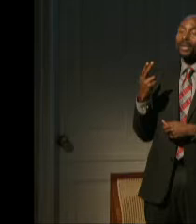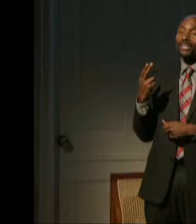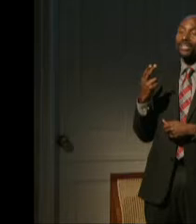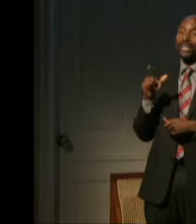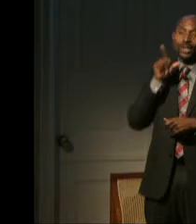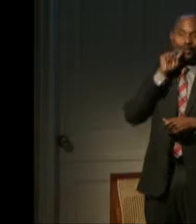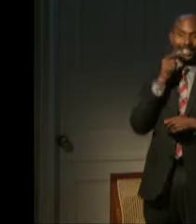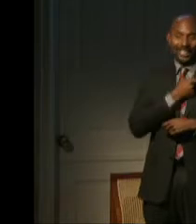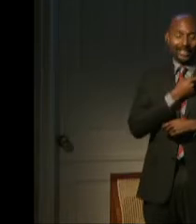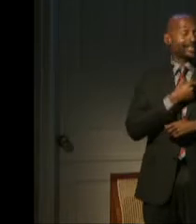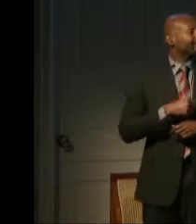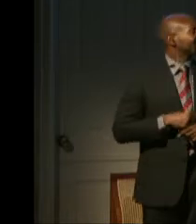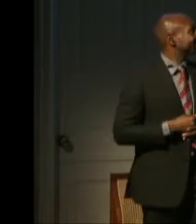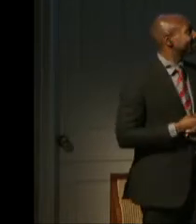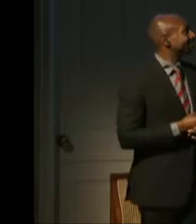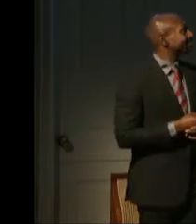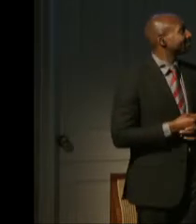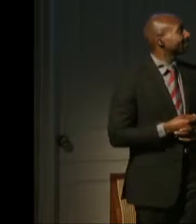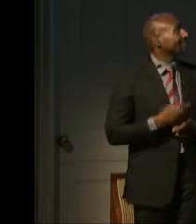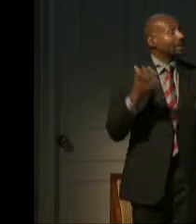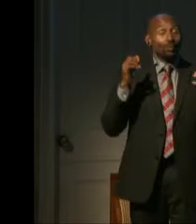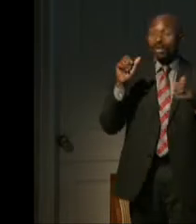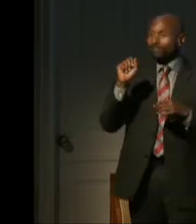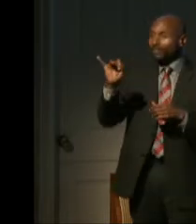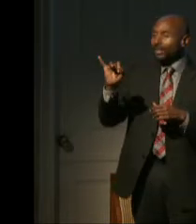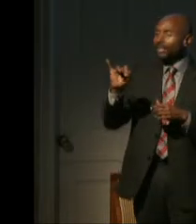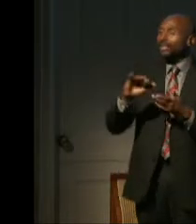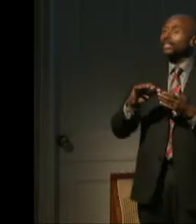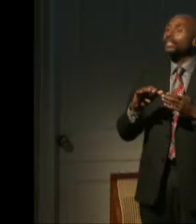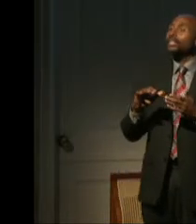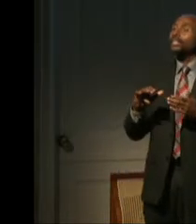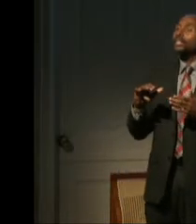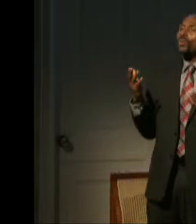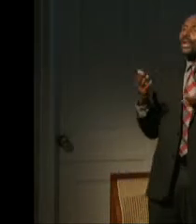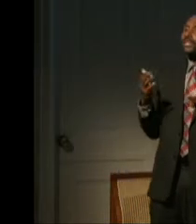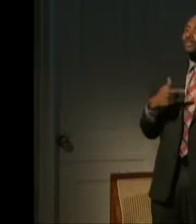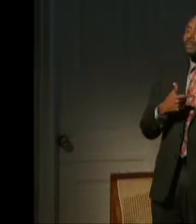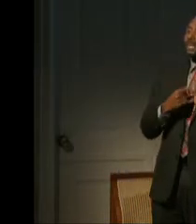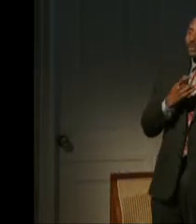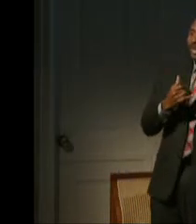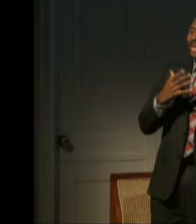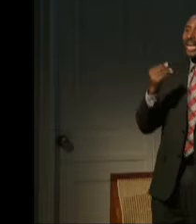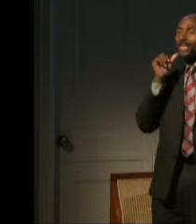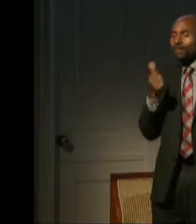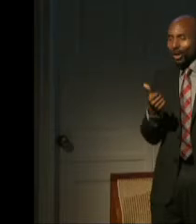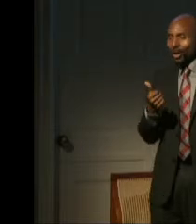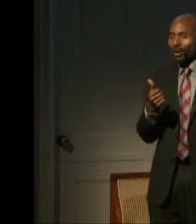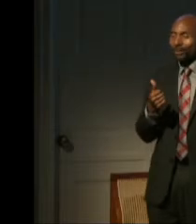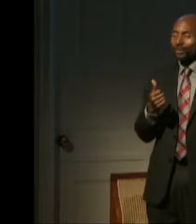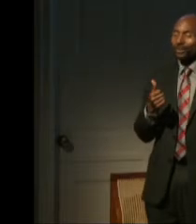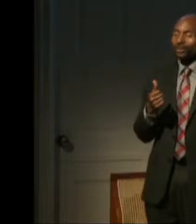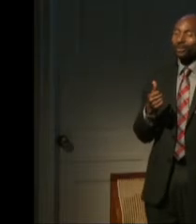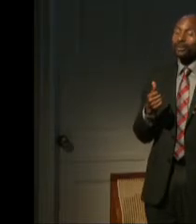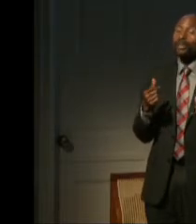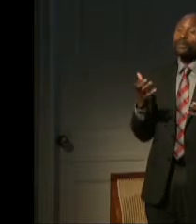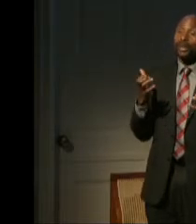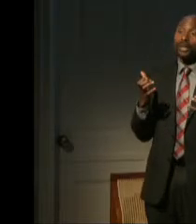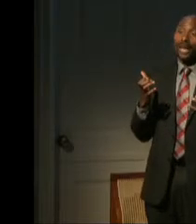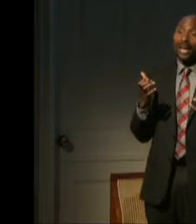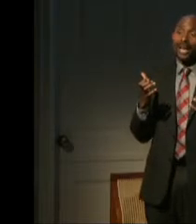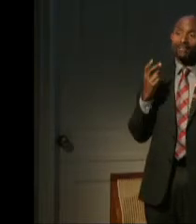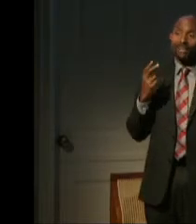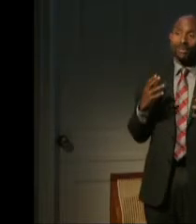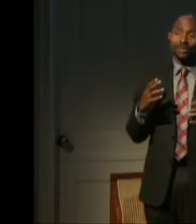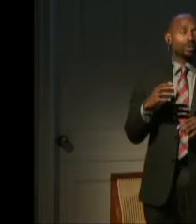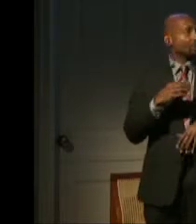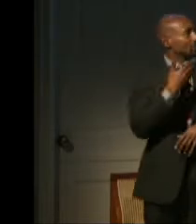about today and tomorrow as it is about yesterday. We have to think about 35 million people who visit every year, but we also have to remember the